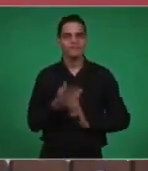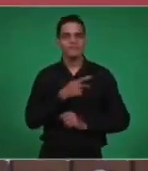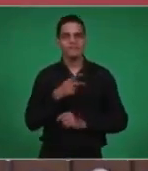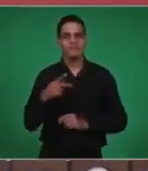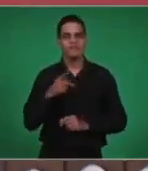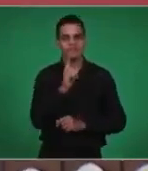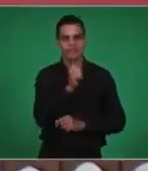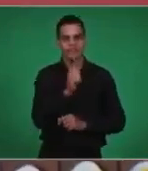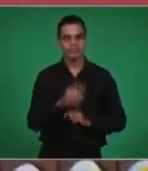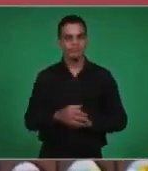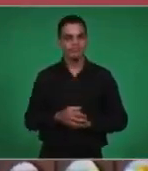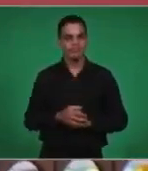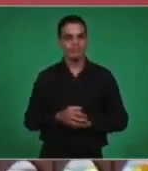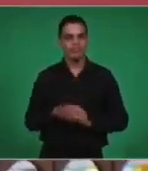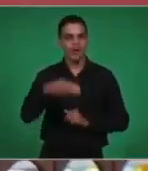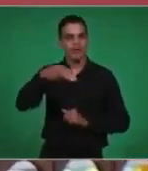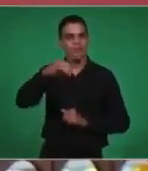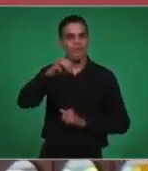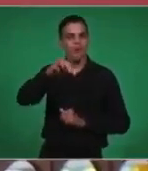Look, Monica.